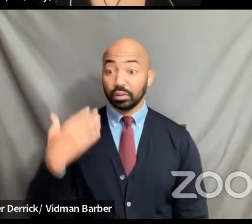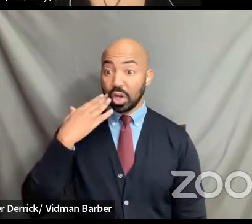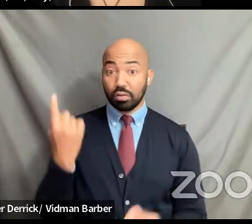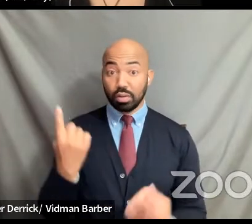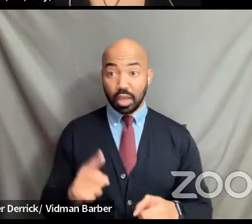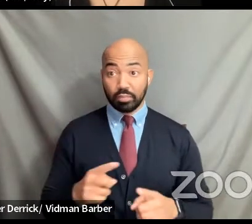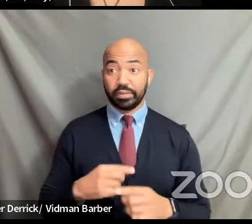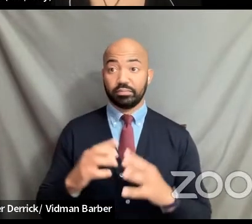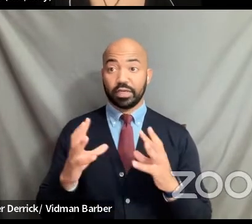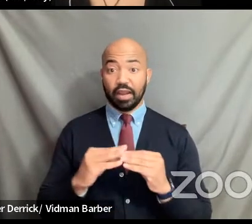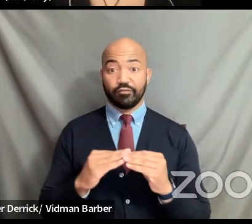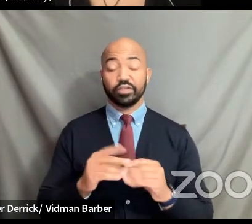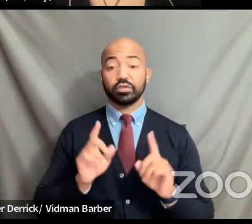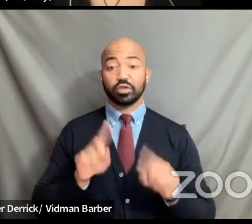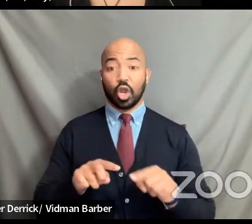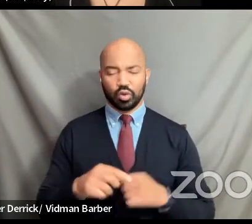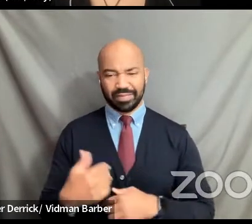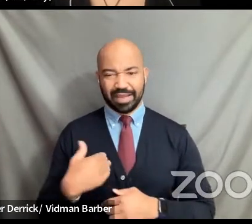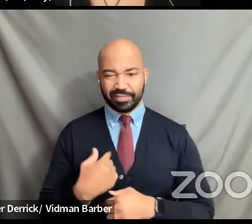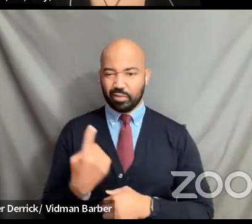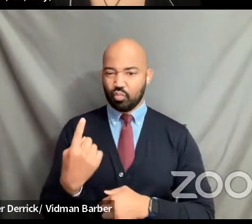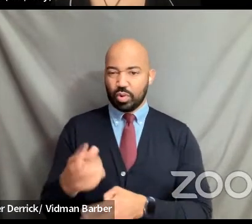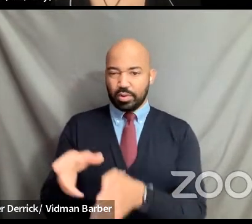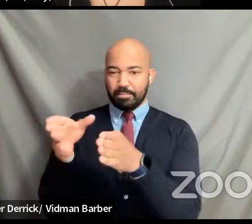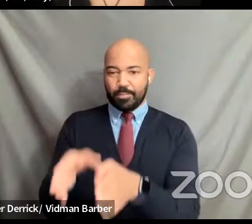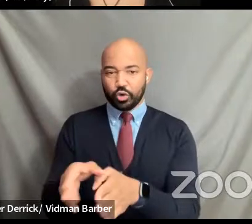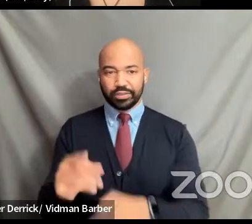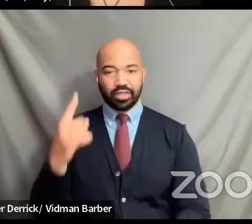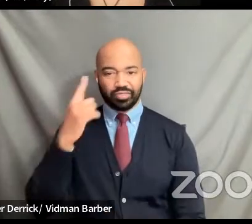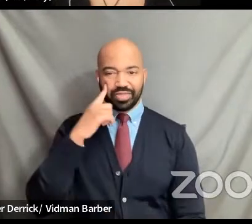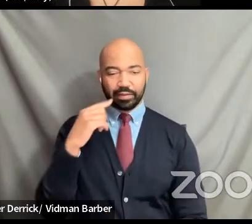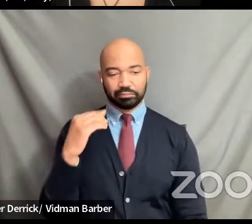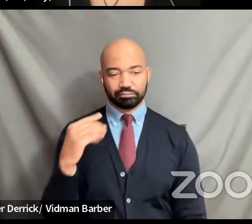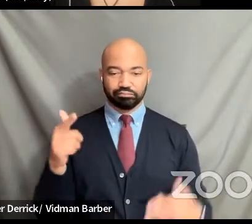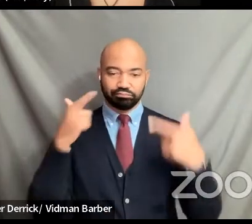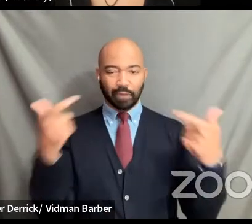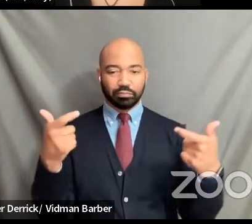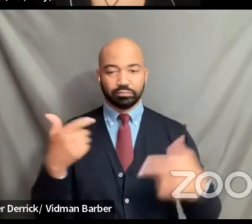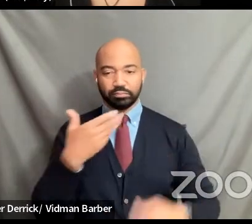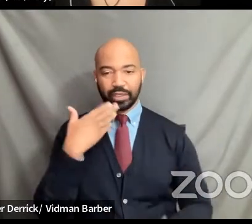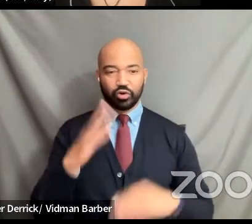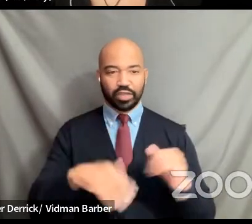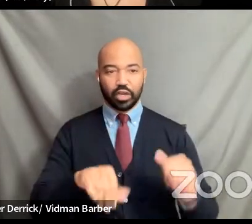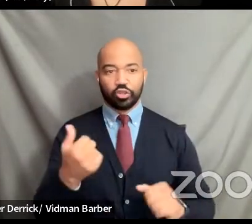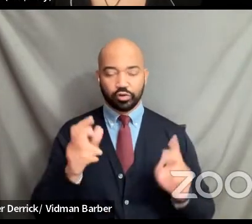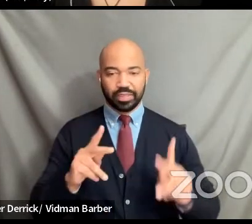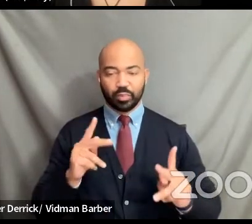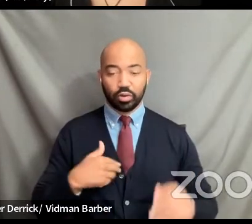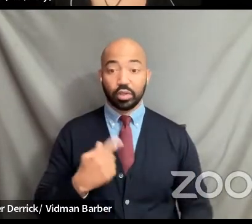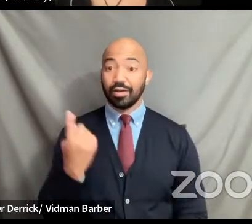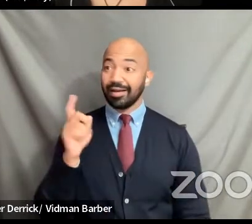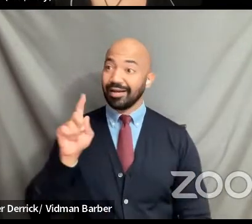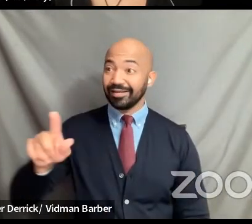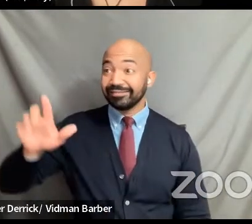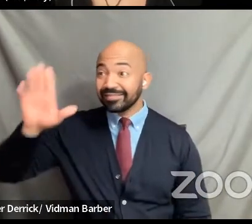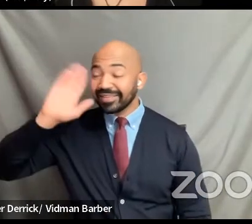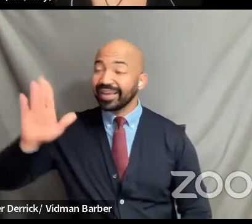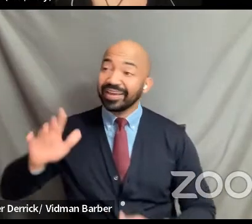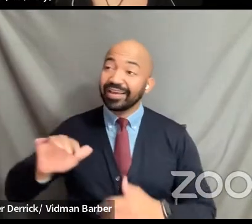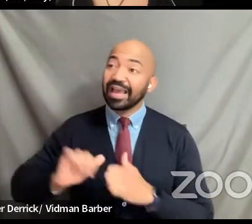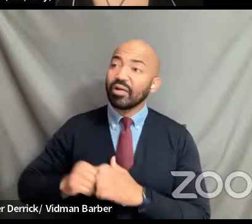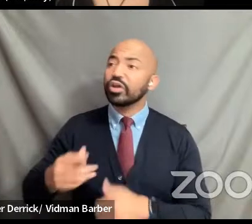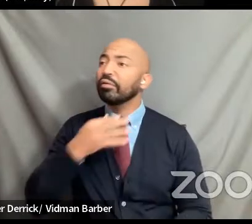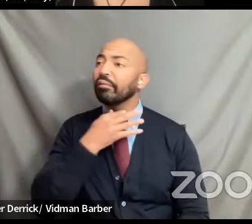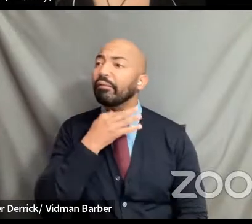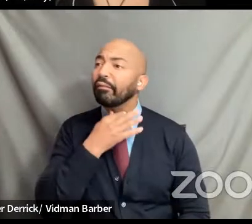where that one type of person who thinks they're better than everyone, and you've walked up to them and you're just like being